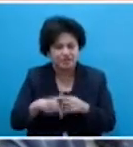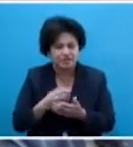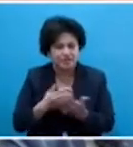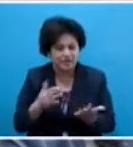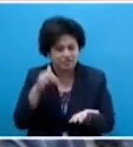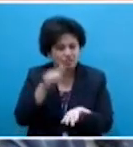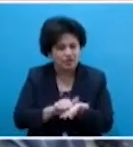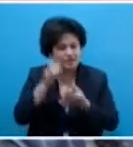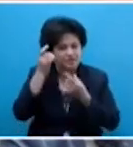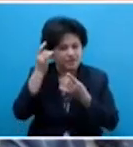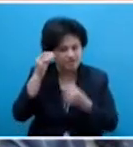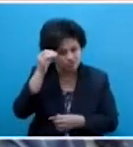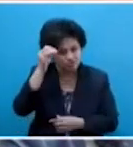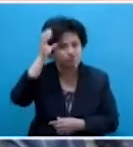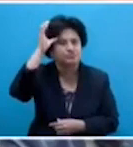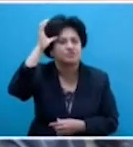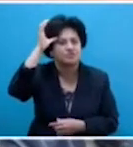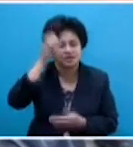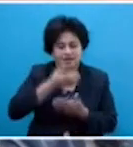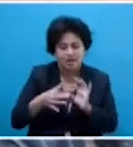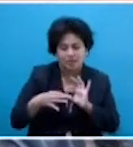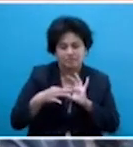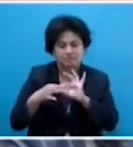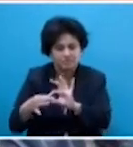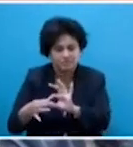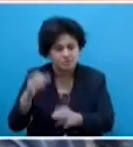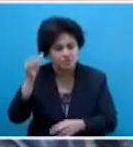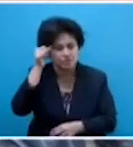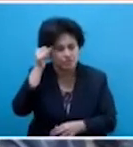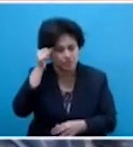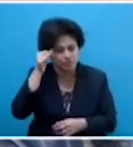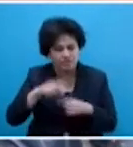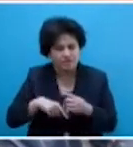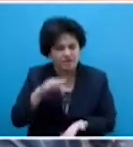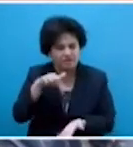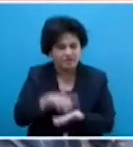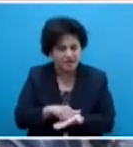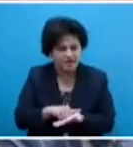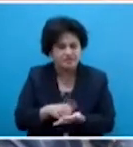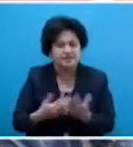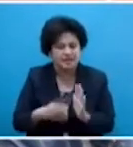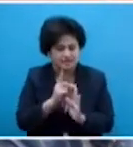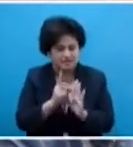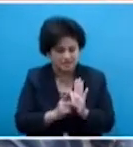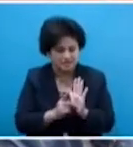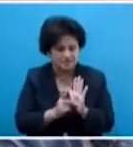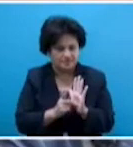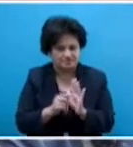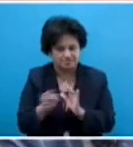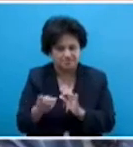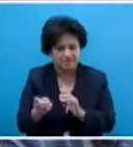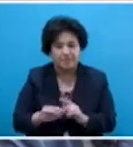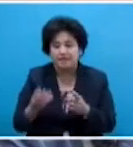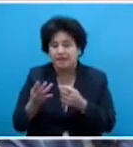information enhances civic engagement and lends transparency to our democracy.